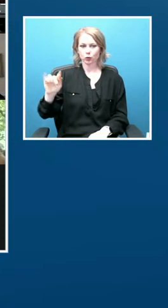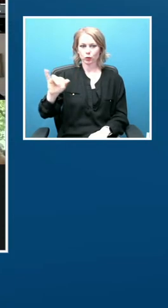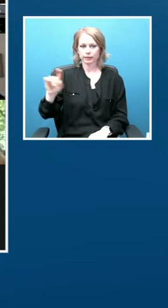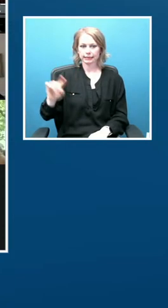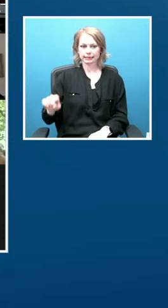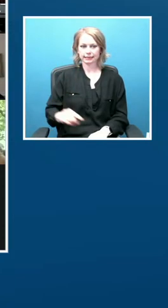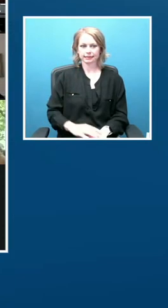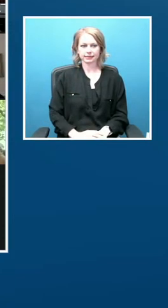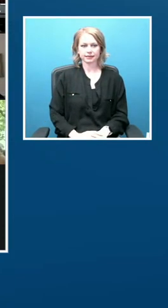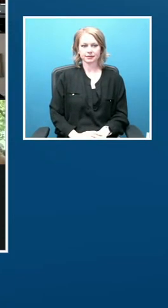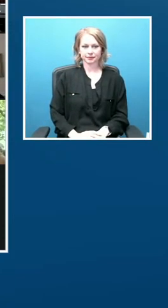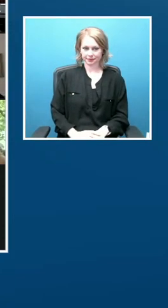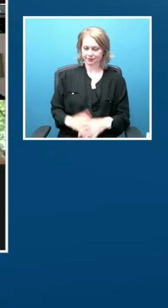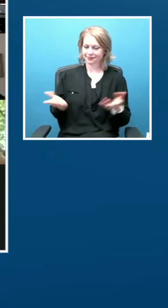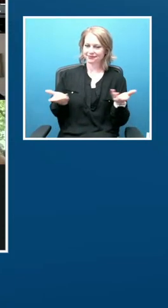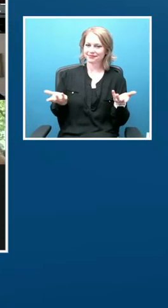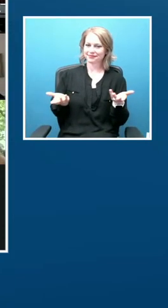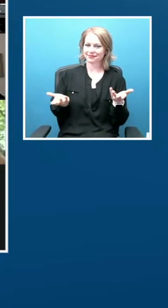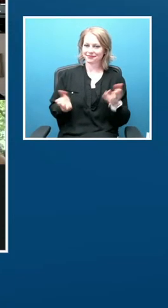A present.